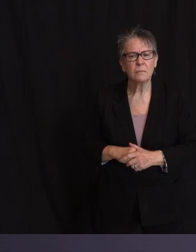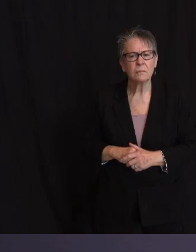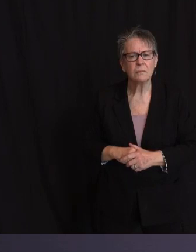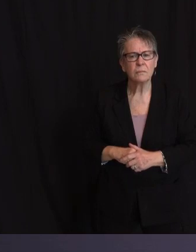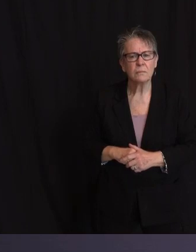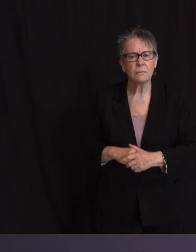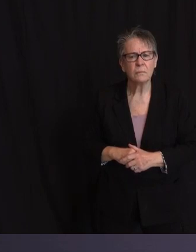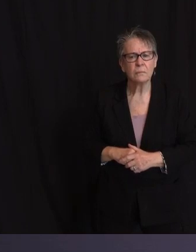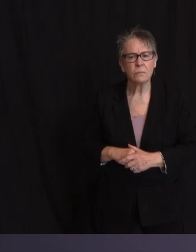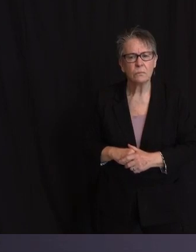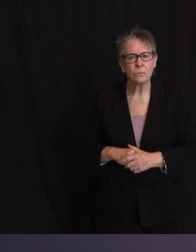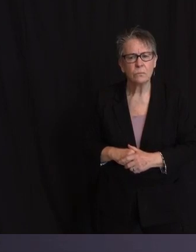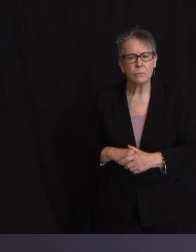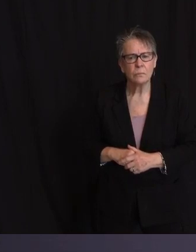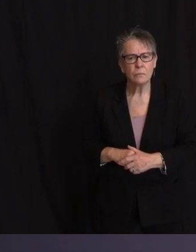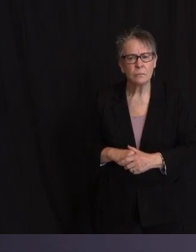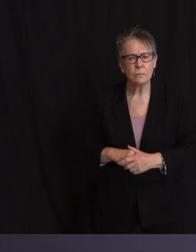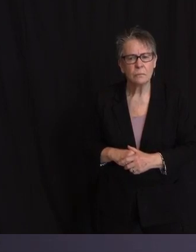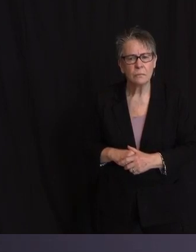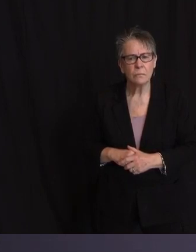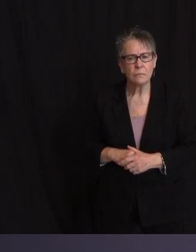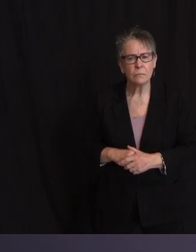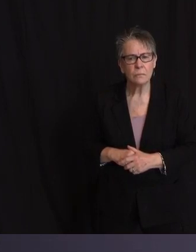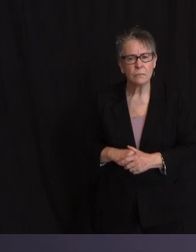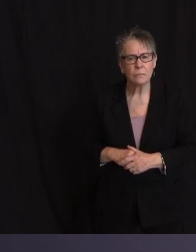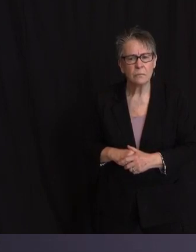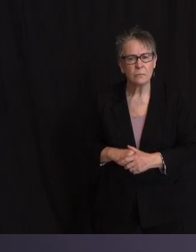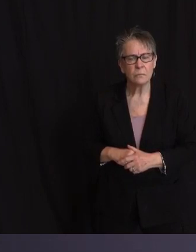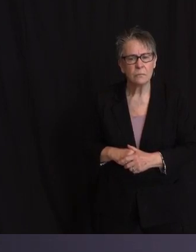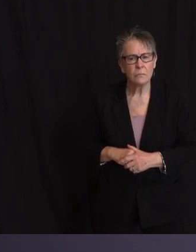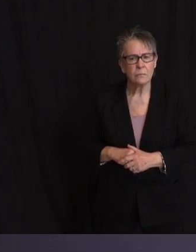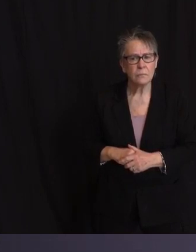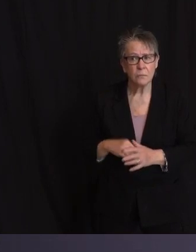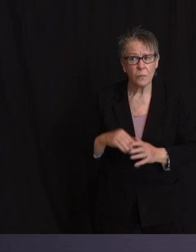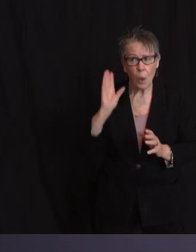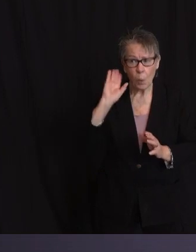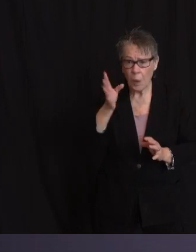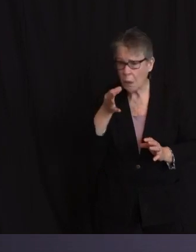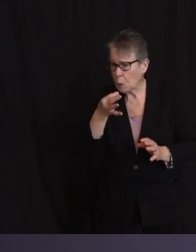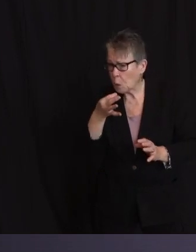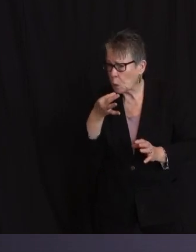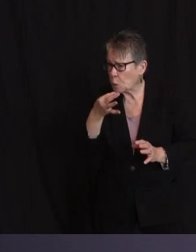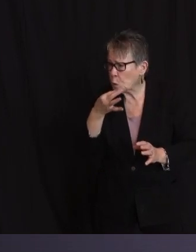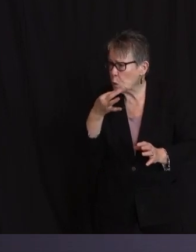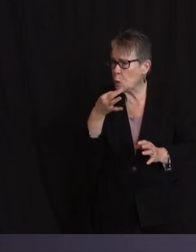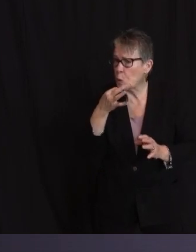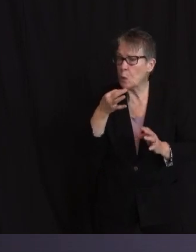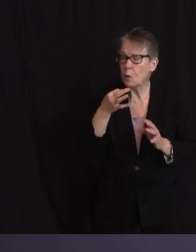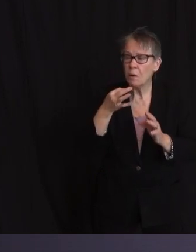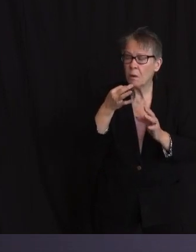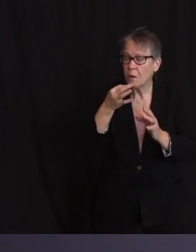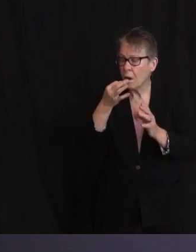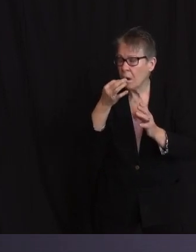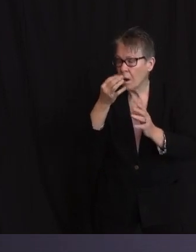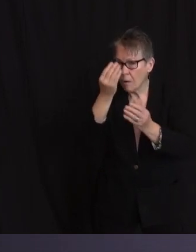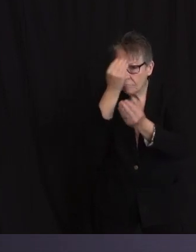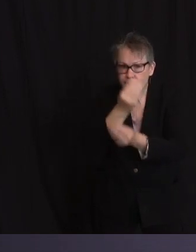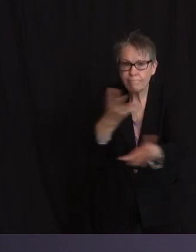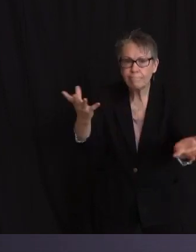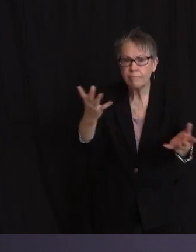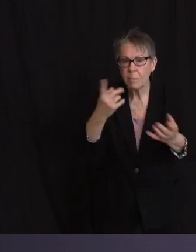state. Curious just of a timeline about when you can expect that, maybe by the end of the week, and just kind of what we could expect to hear from that, Governor?